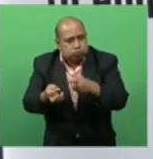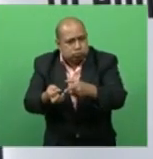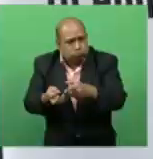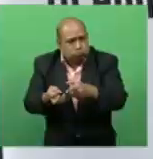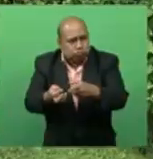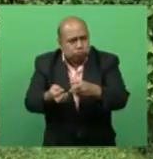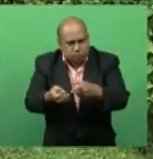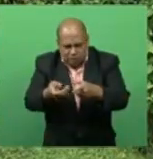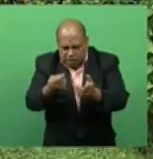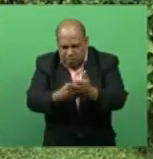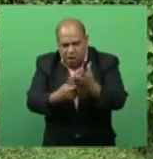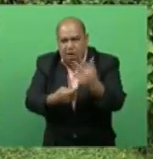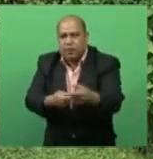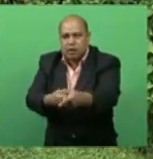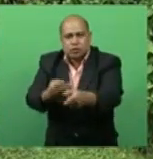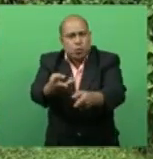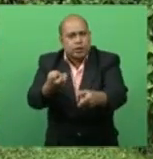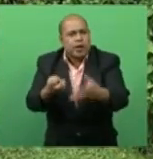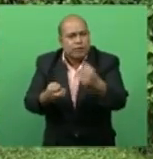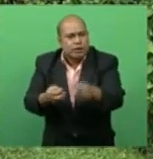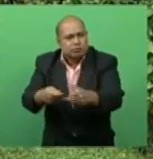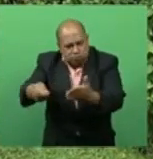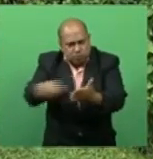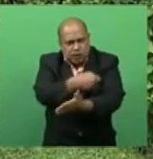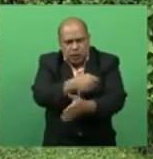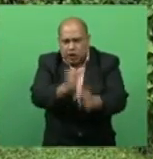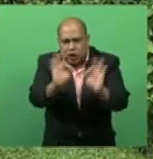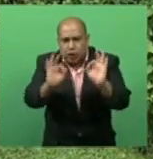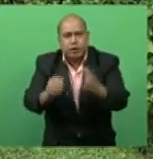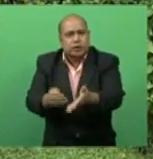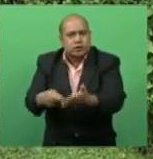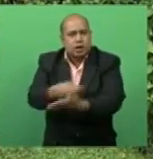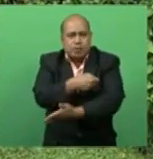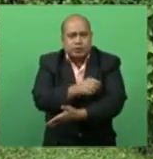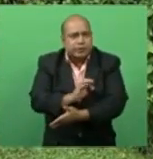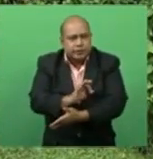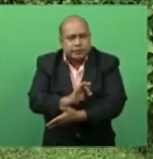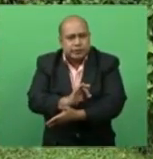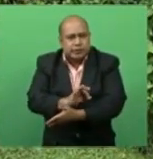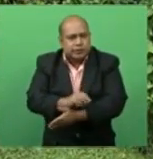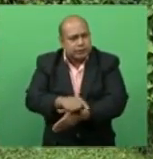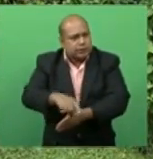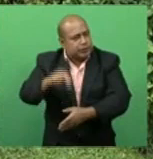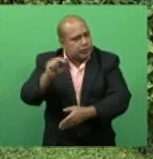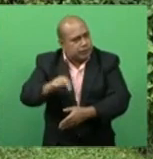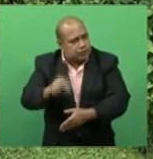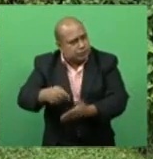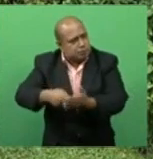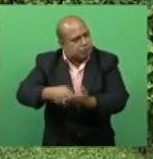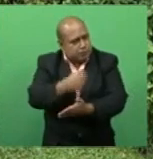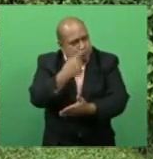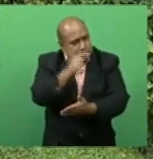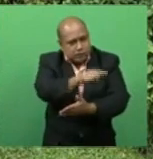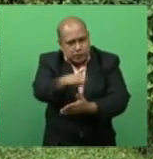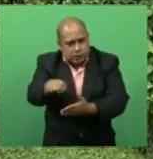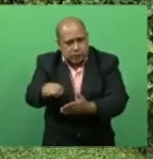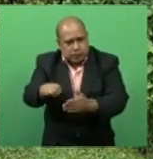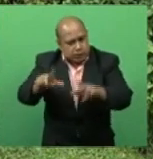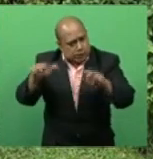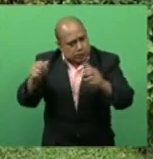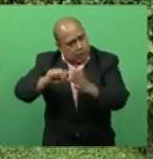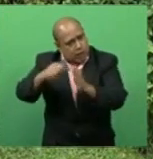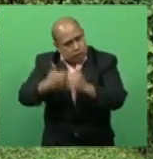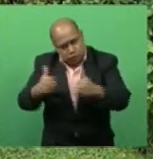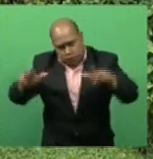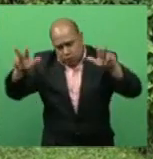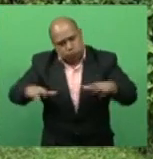why can't you pay? The FCCC is reiterating the need for tenants to obtain an agreement that stipulates certain arrangements that can